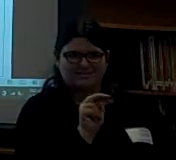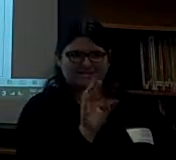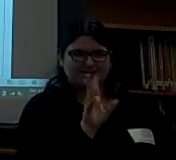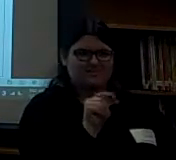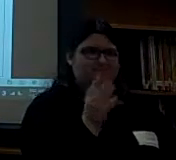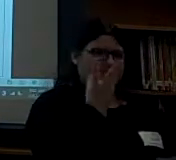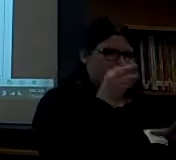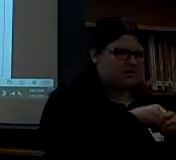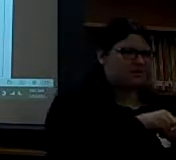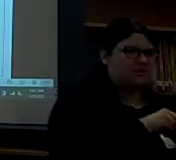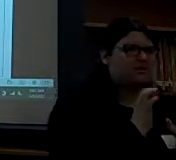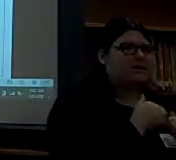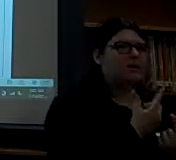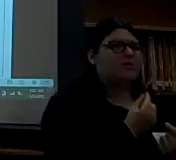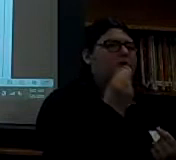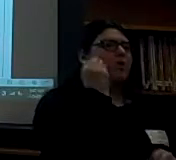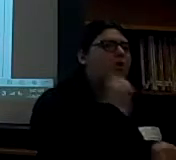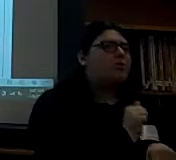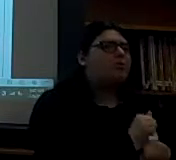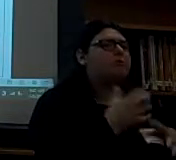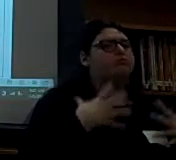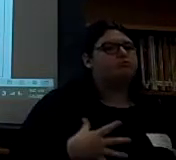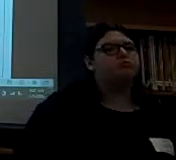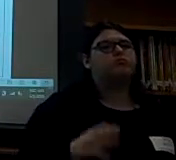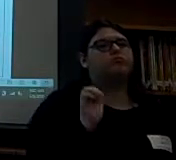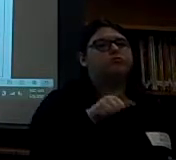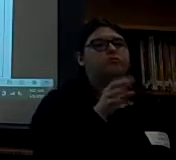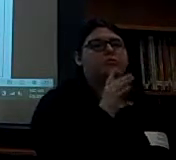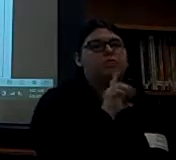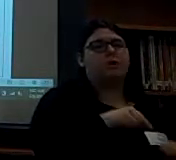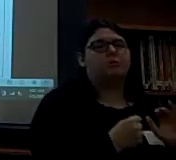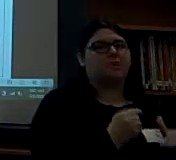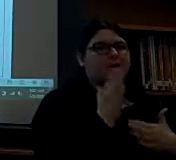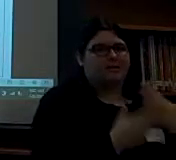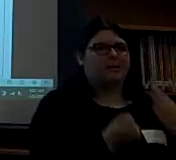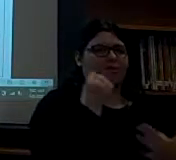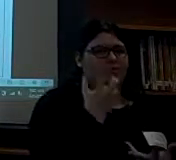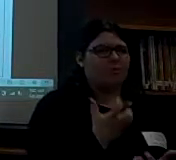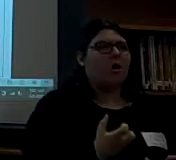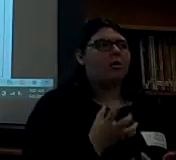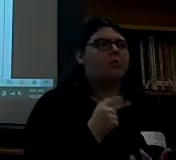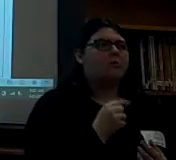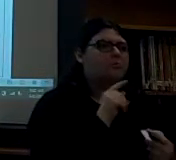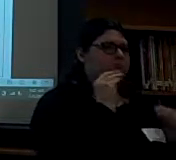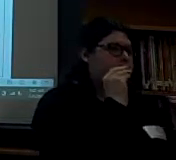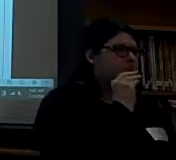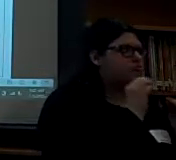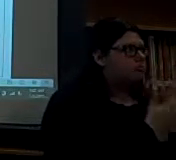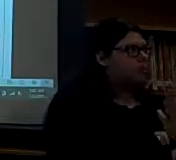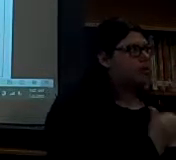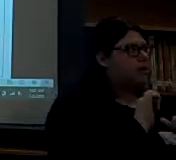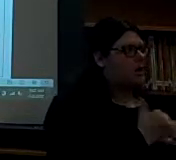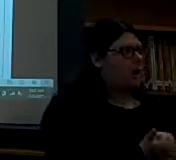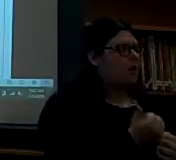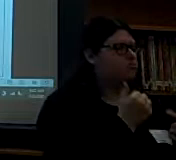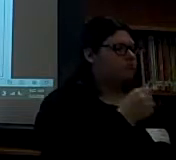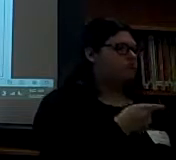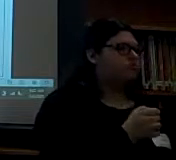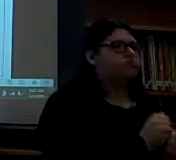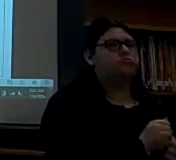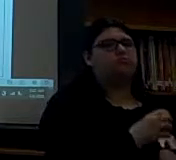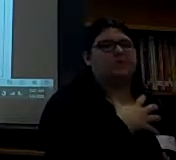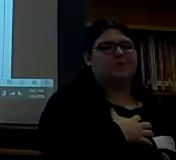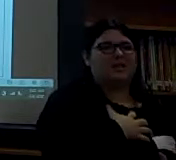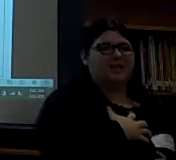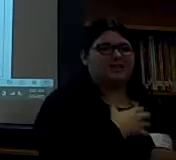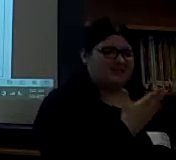to do homework. That's how we get them to get dressed. I can talk more about that at the end. But we teach them tools. We teach them how to deal with their yuck. And then this